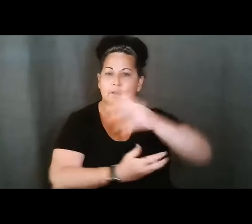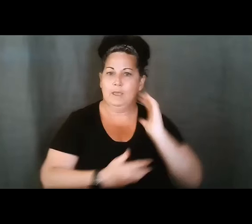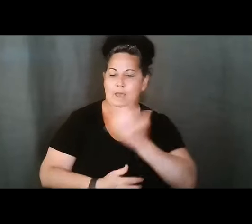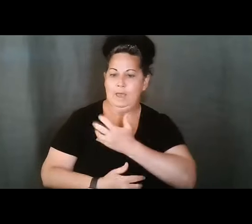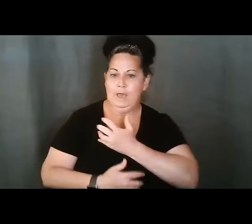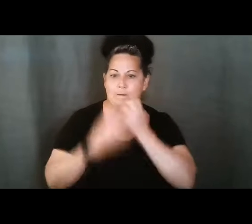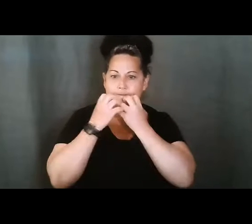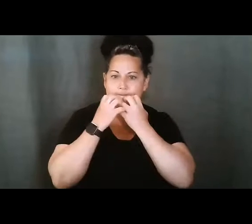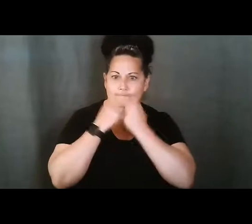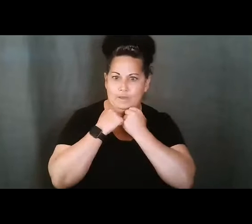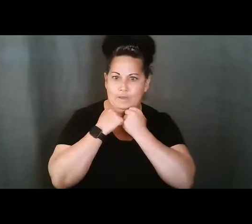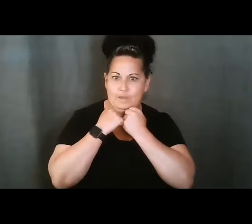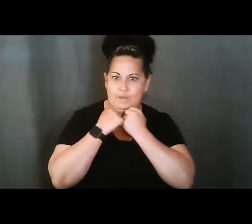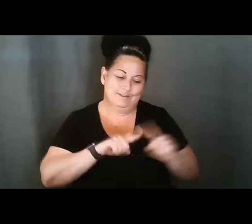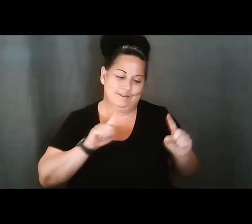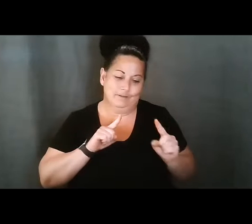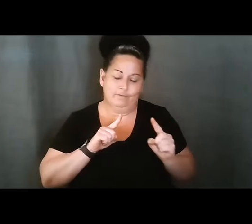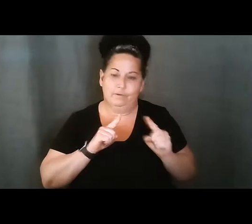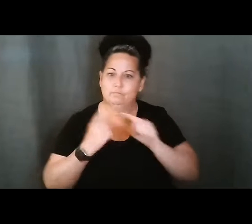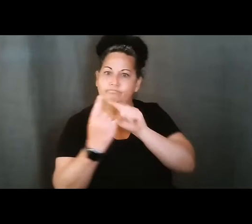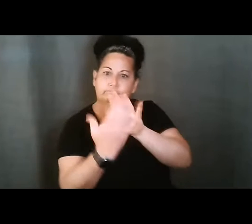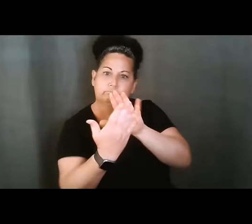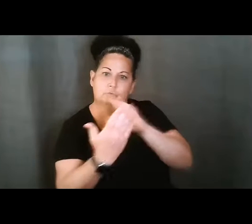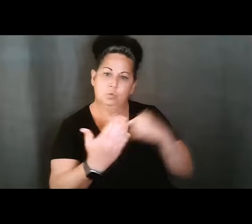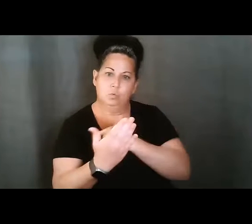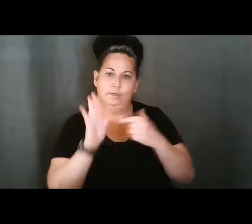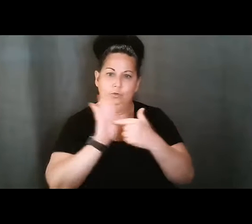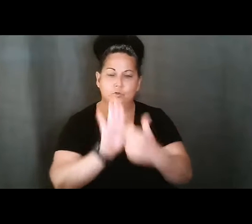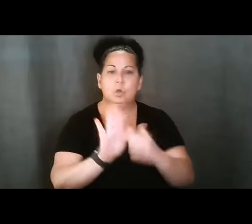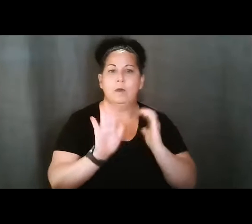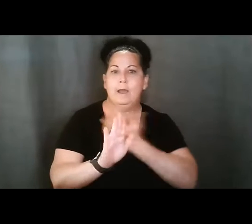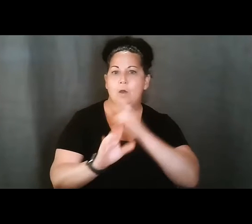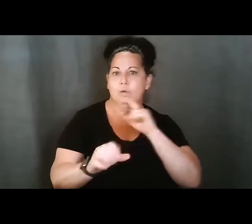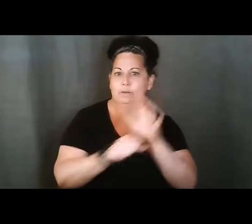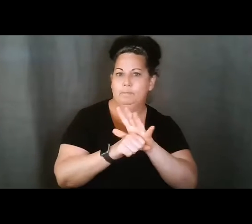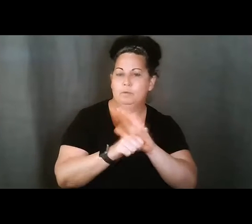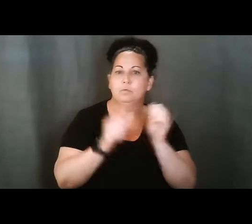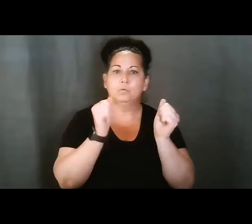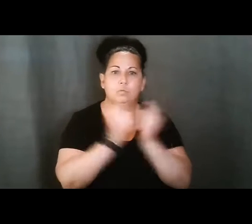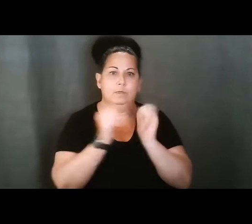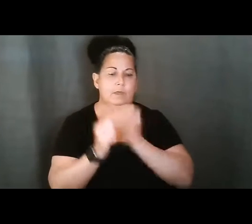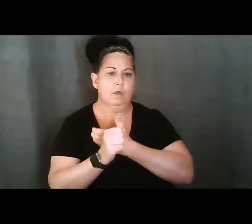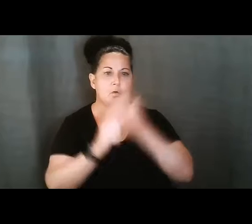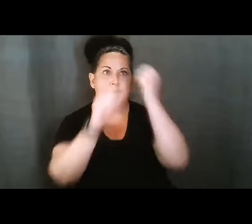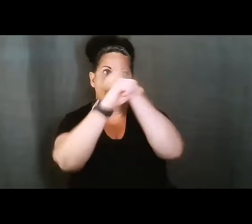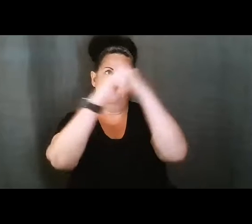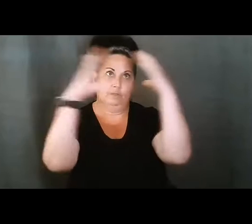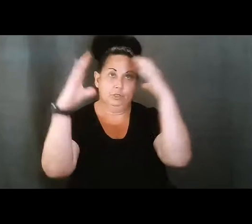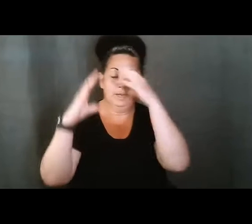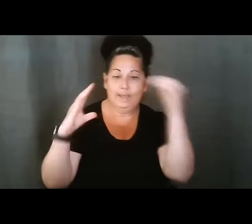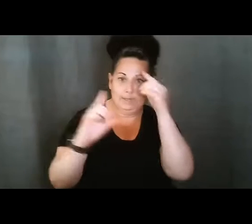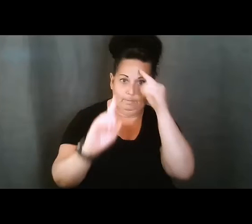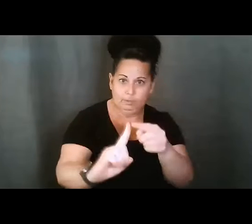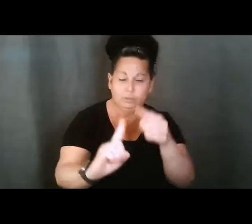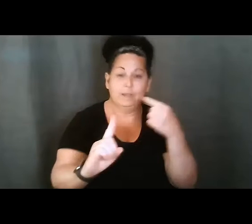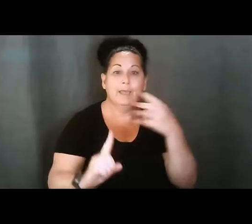different ways we demonstrate our commitment to our vision and mission, and we honor you